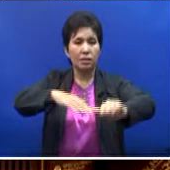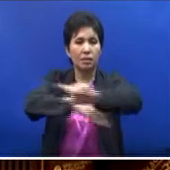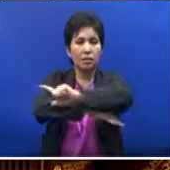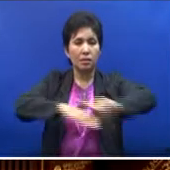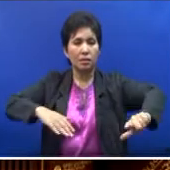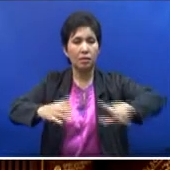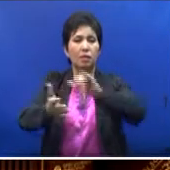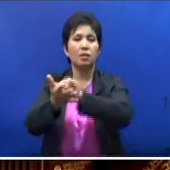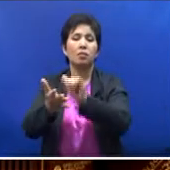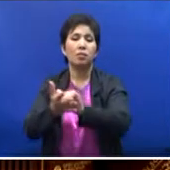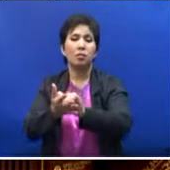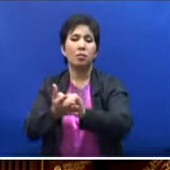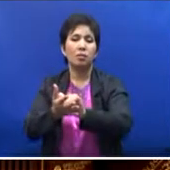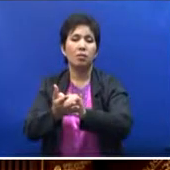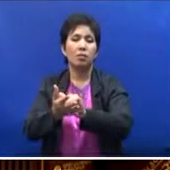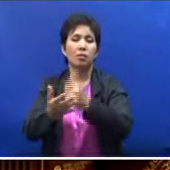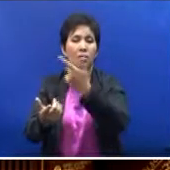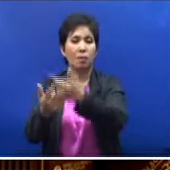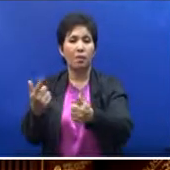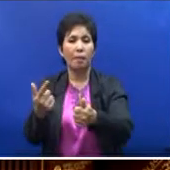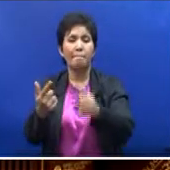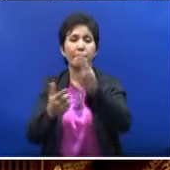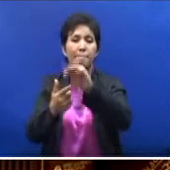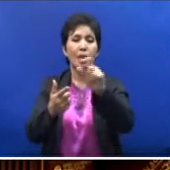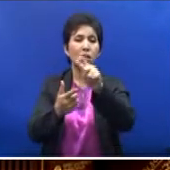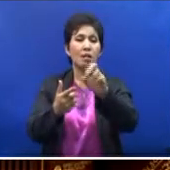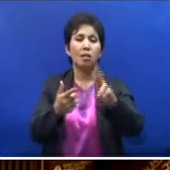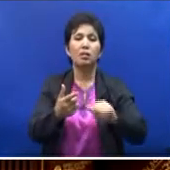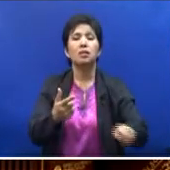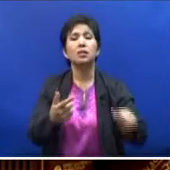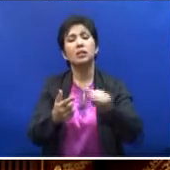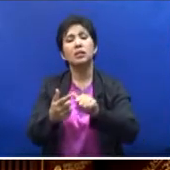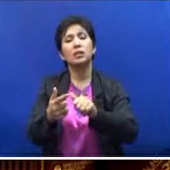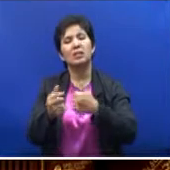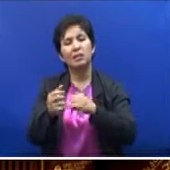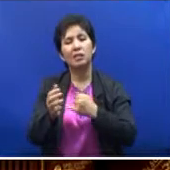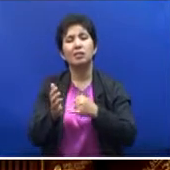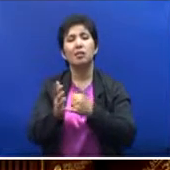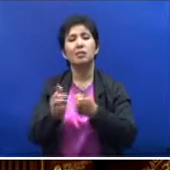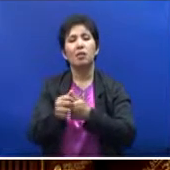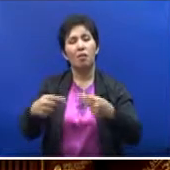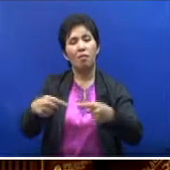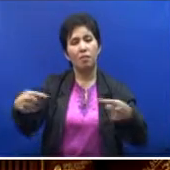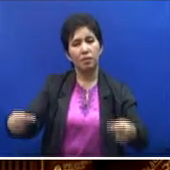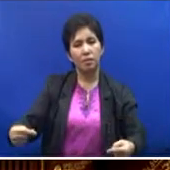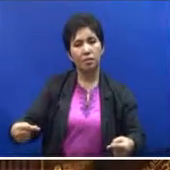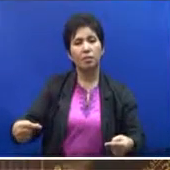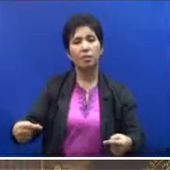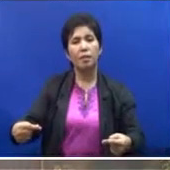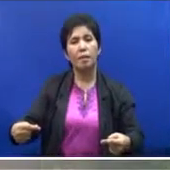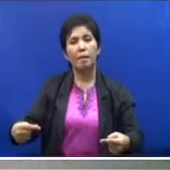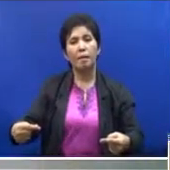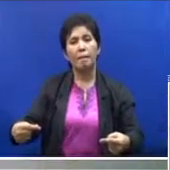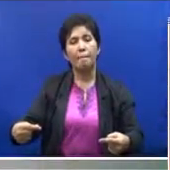Okay, whereas for the matrilineal descent, okay, it is opposite to patrilineal descent,